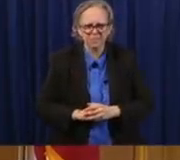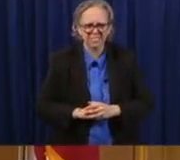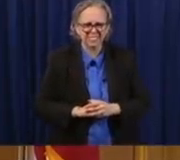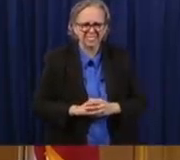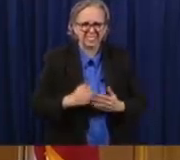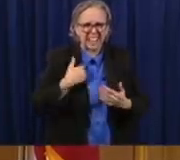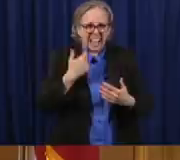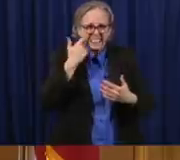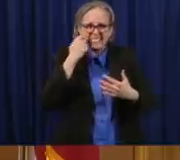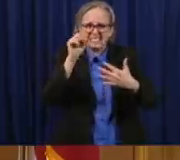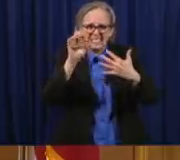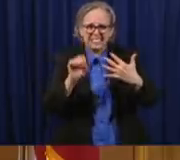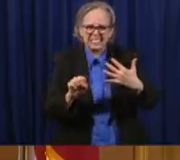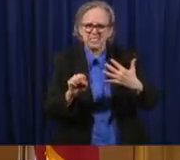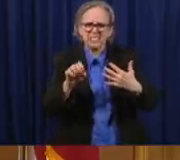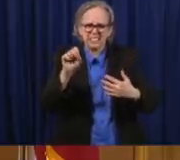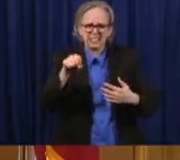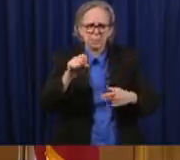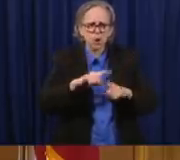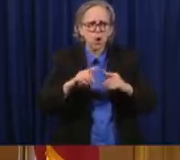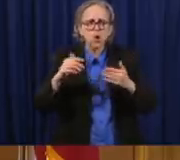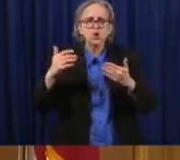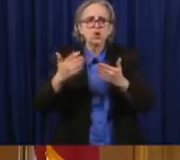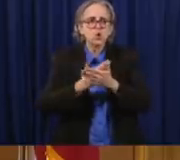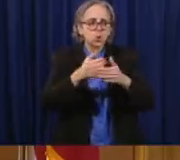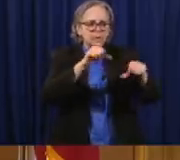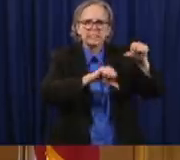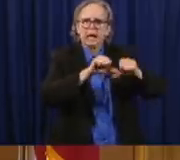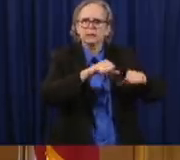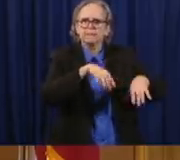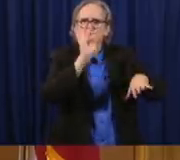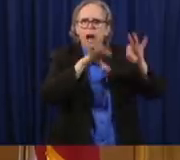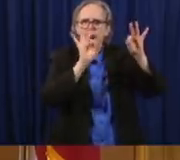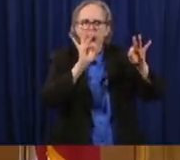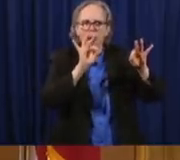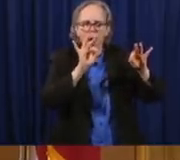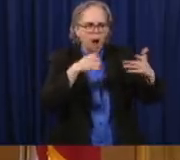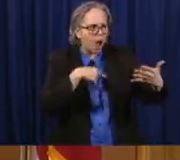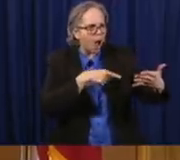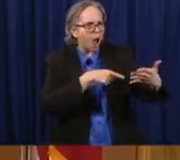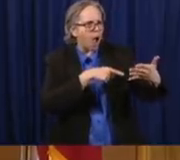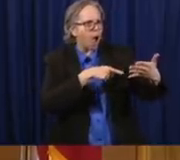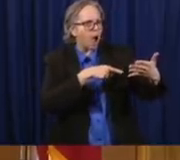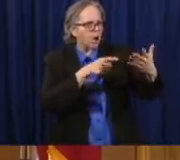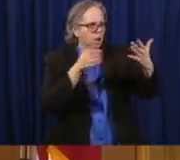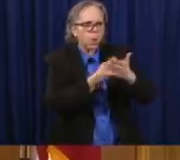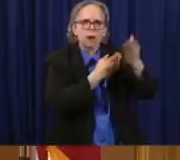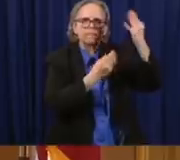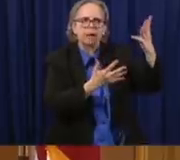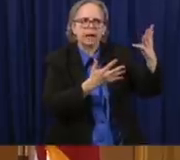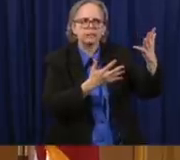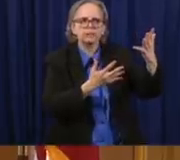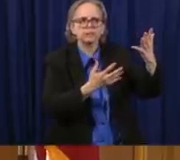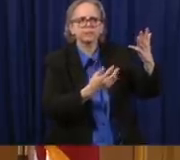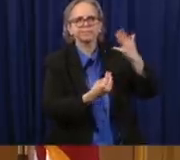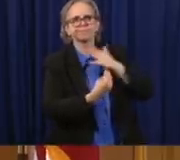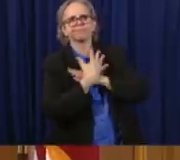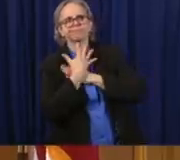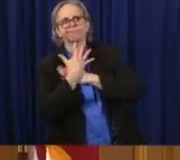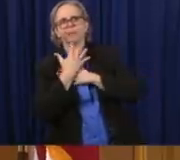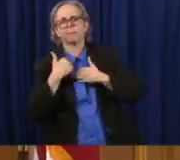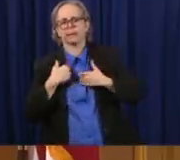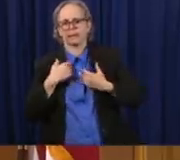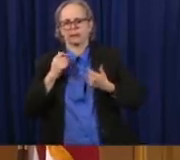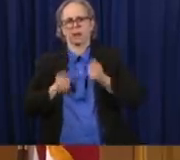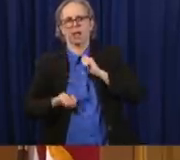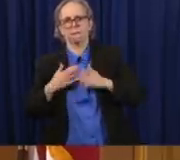variables, but new science discoveries and new information. I'm optimistic that we're